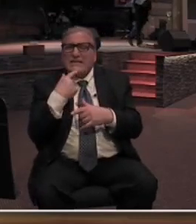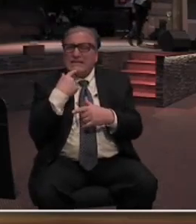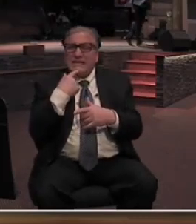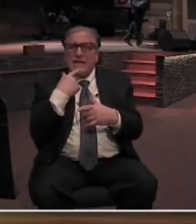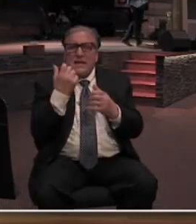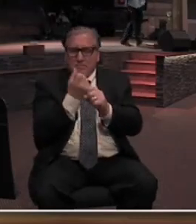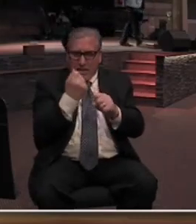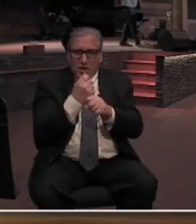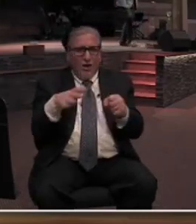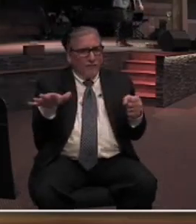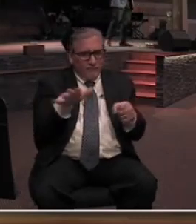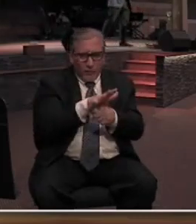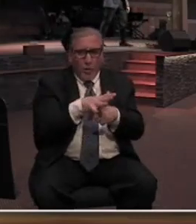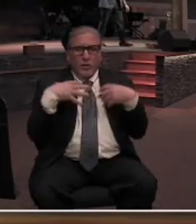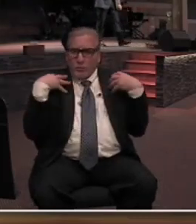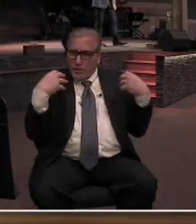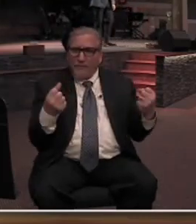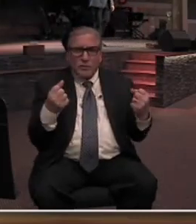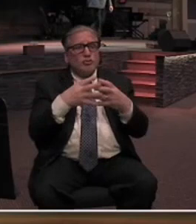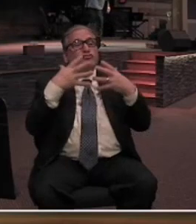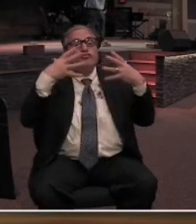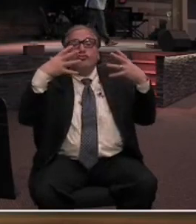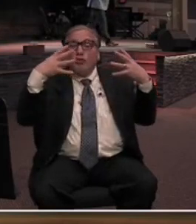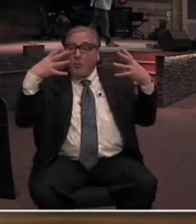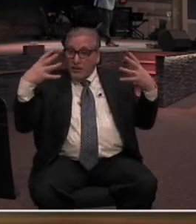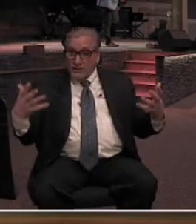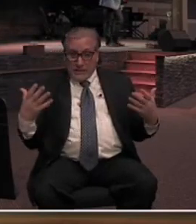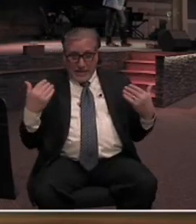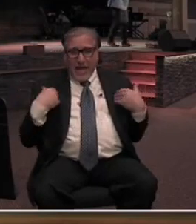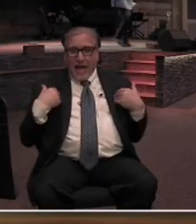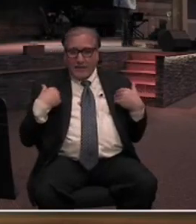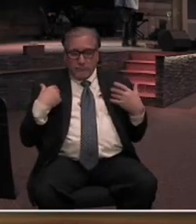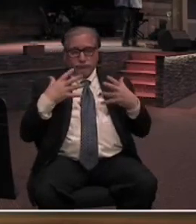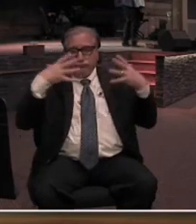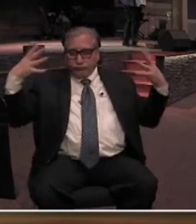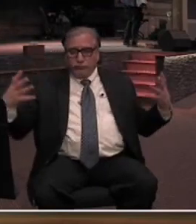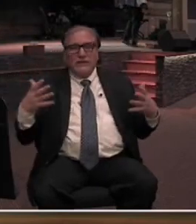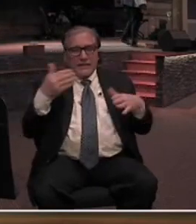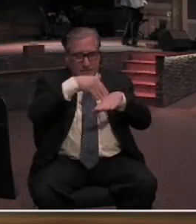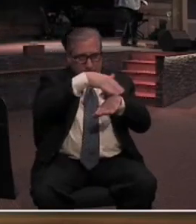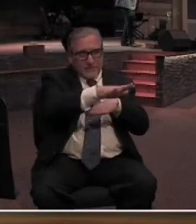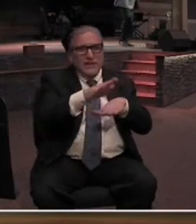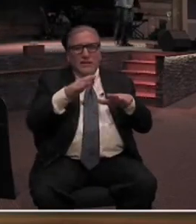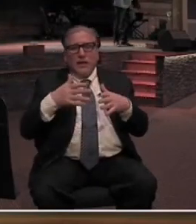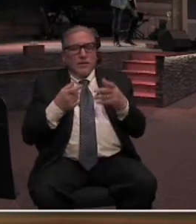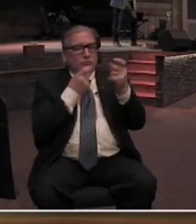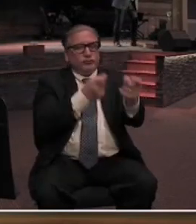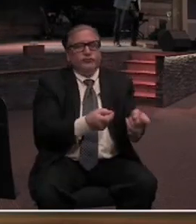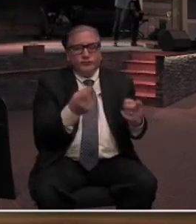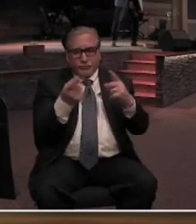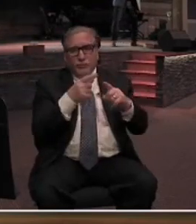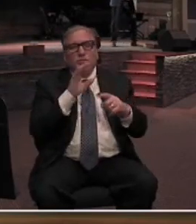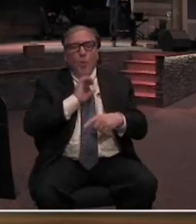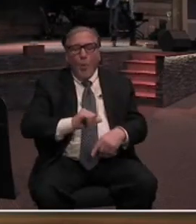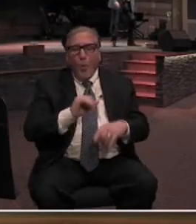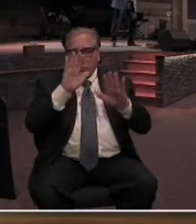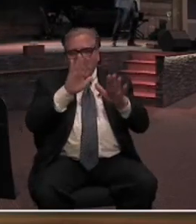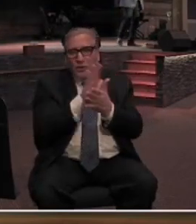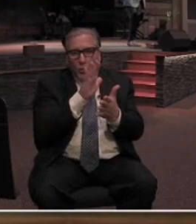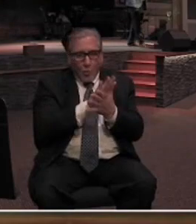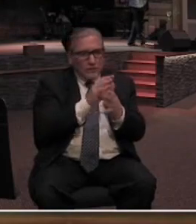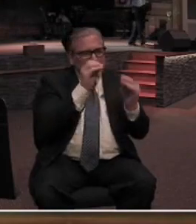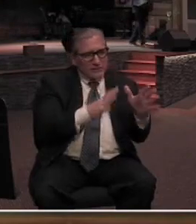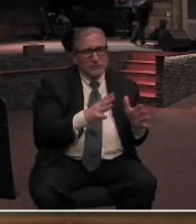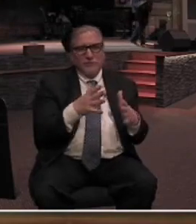full recovery, so much so that he sent presents back to his old Sunday school teachers and sent them back to his old